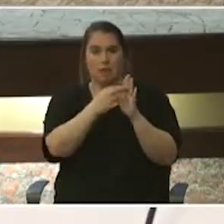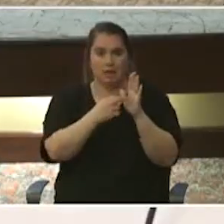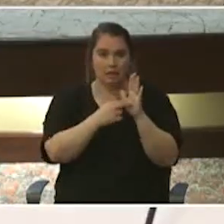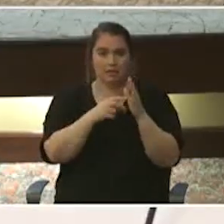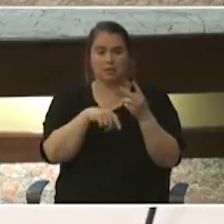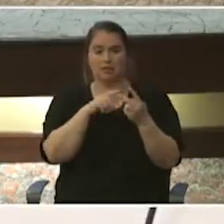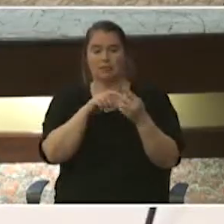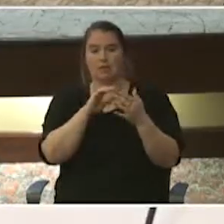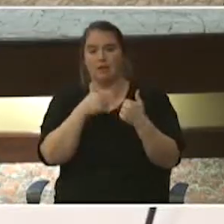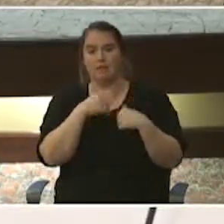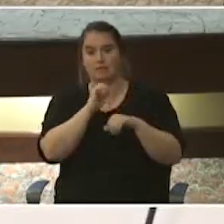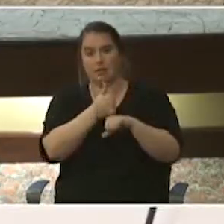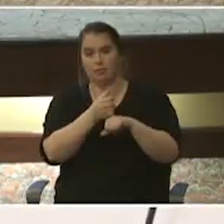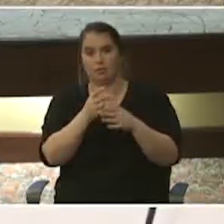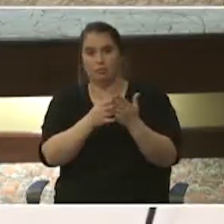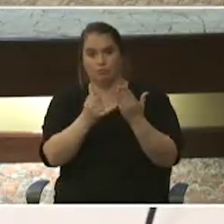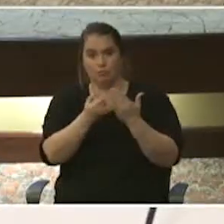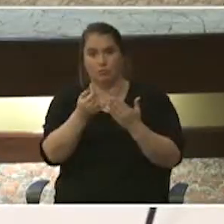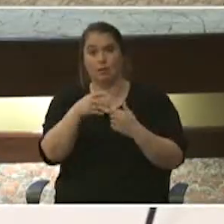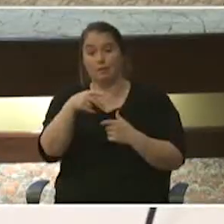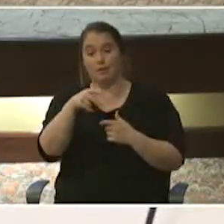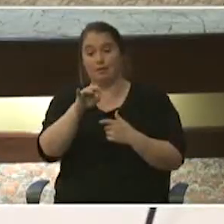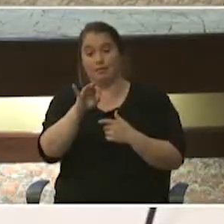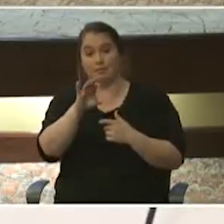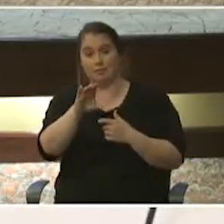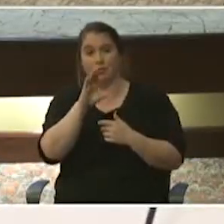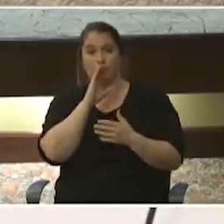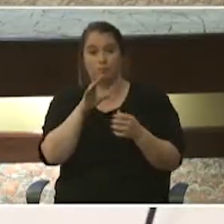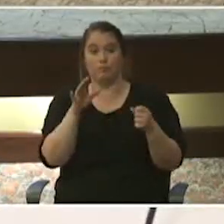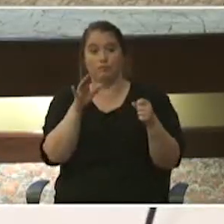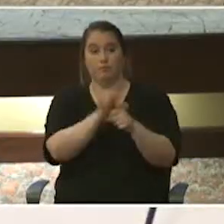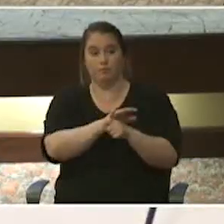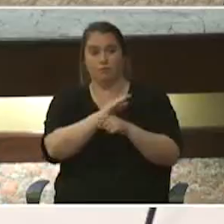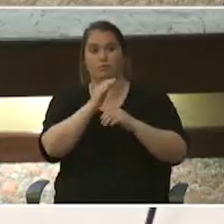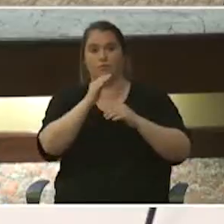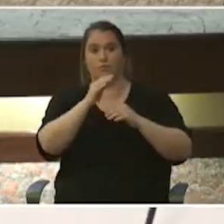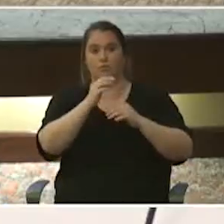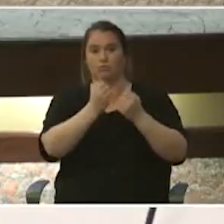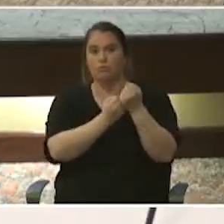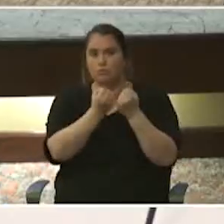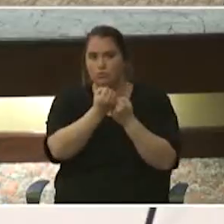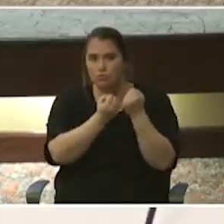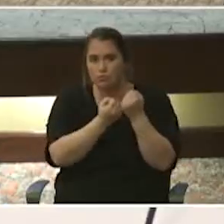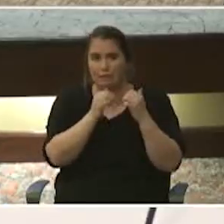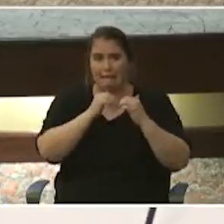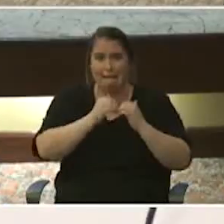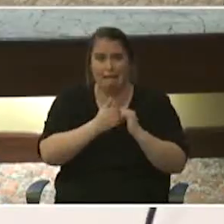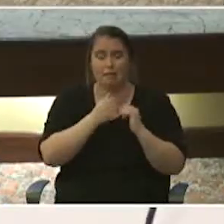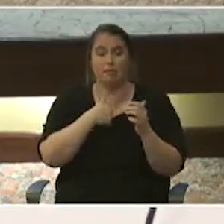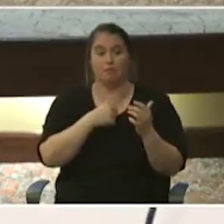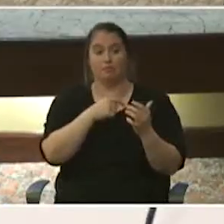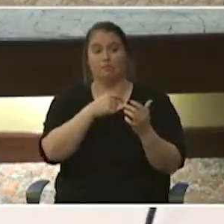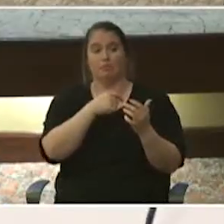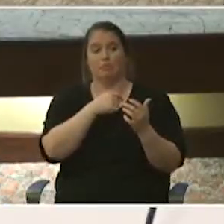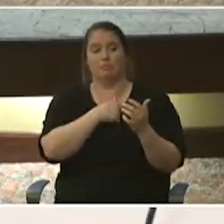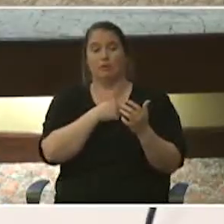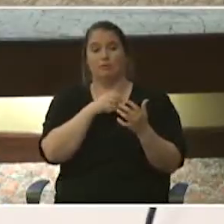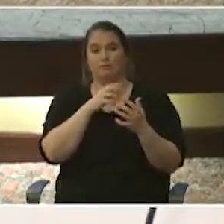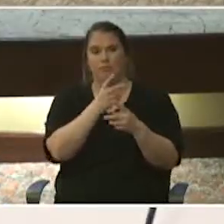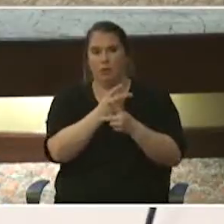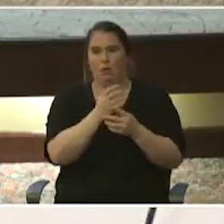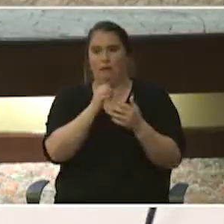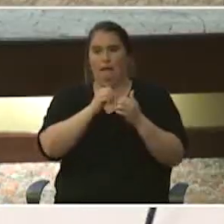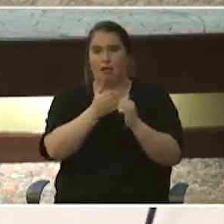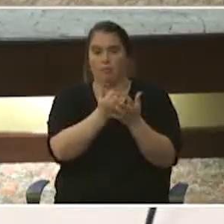projects, how you wanted the PFC to be fully structured, what deals you would, how you would prioritize, all of